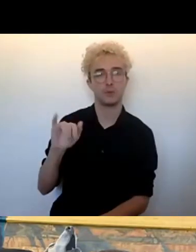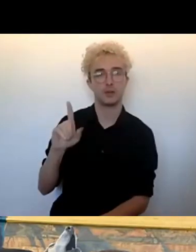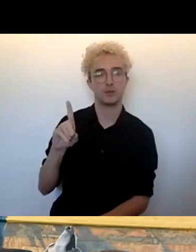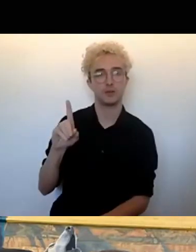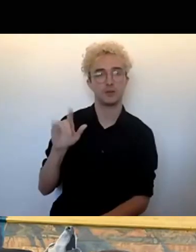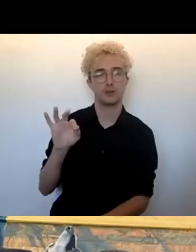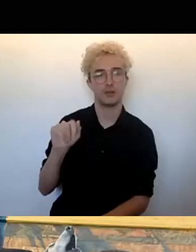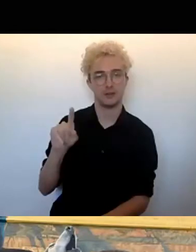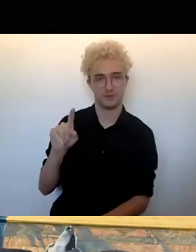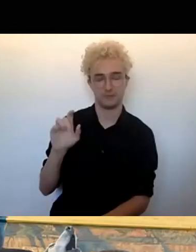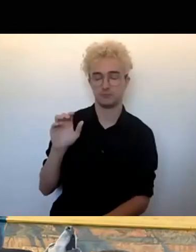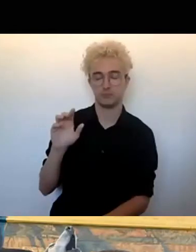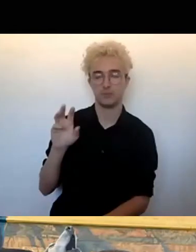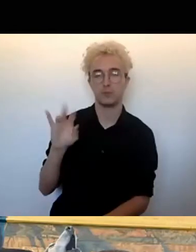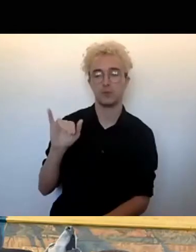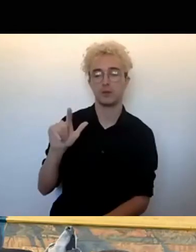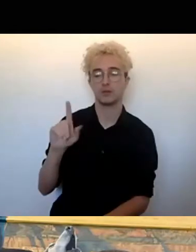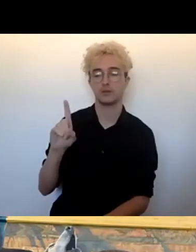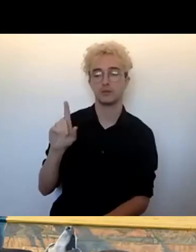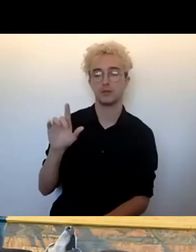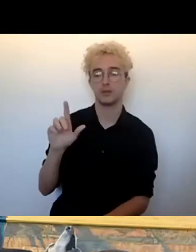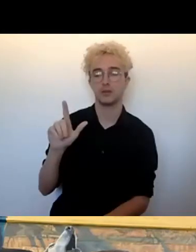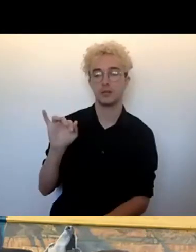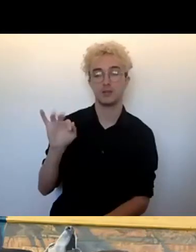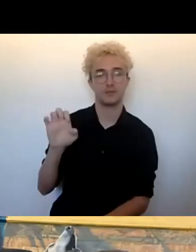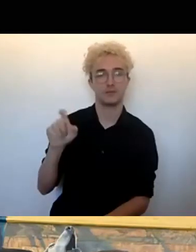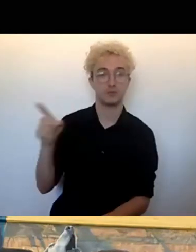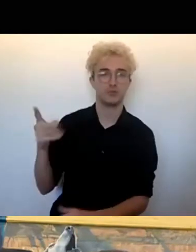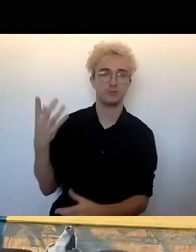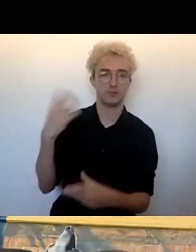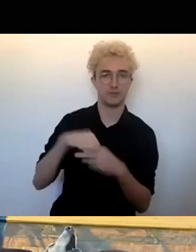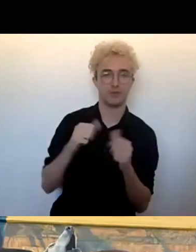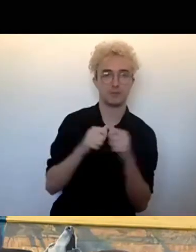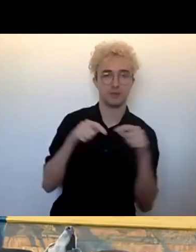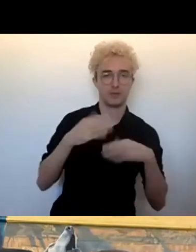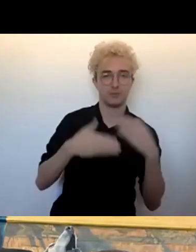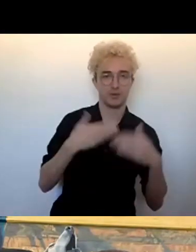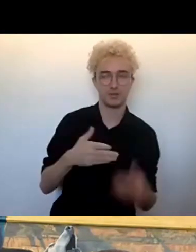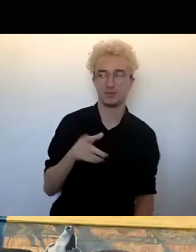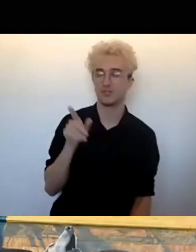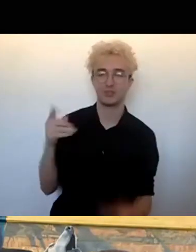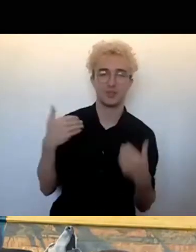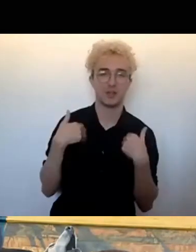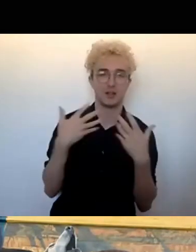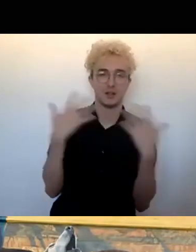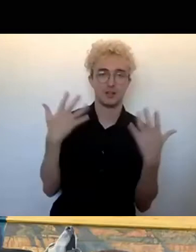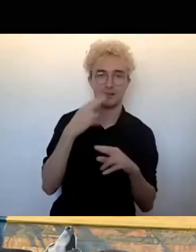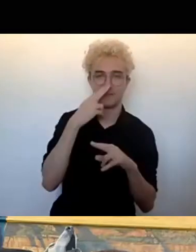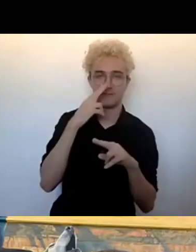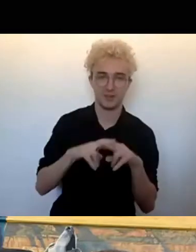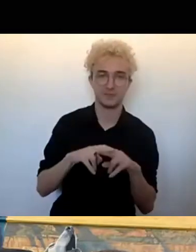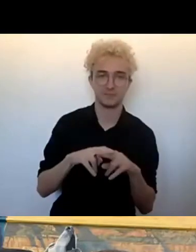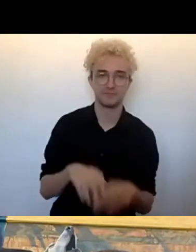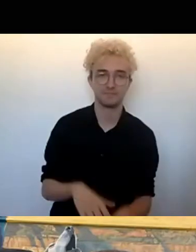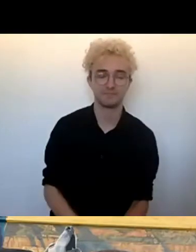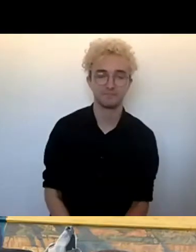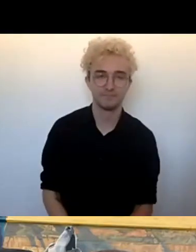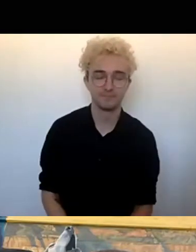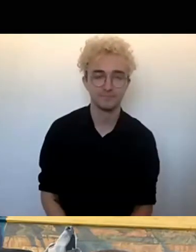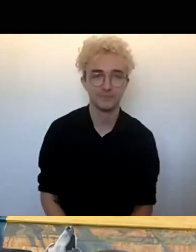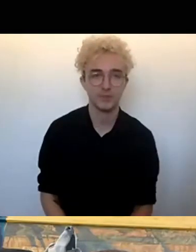really appreciated her help on that program because I couldn't pee him and fly the airplane at the same time. So she was